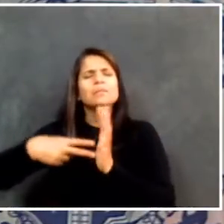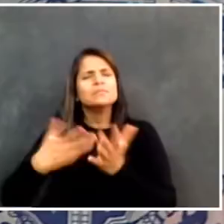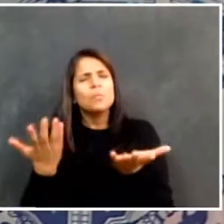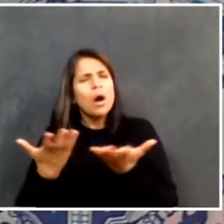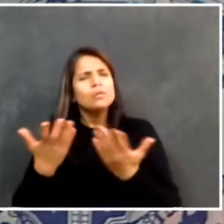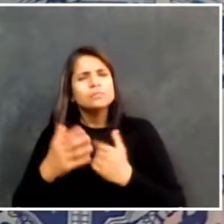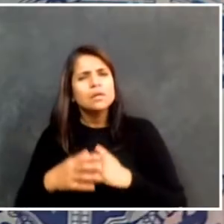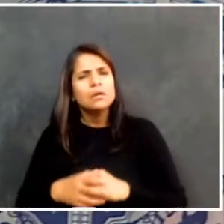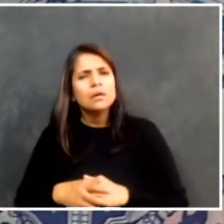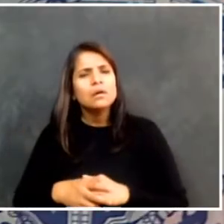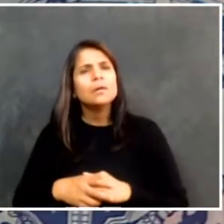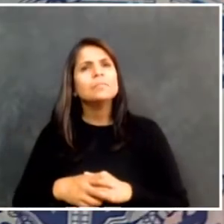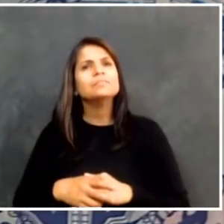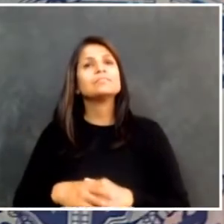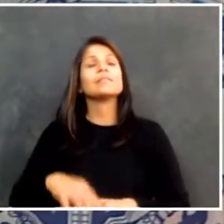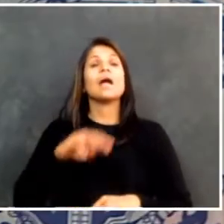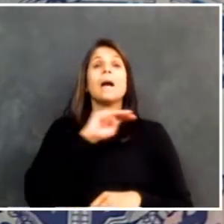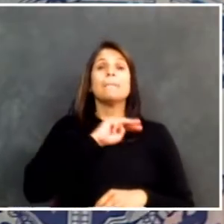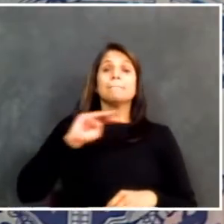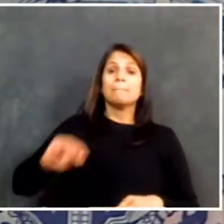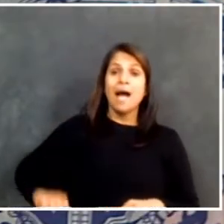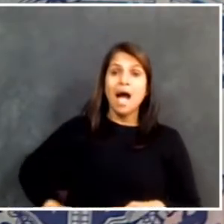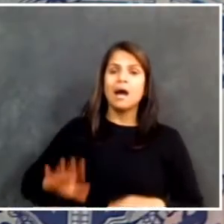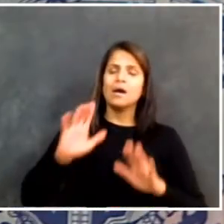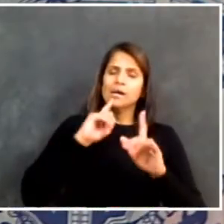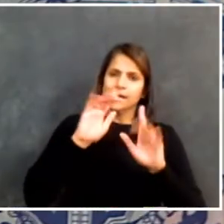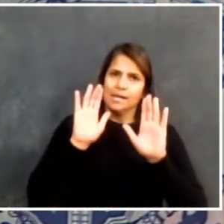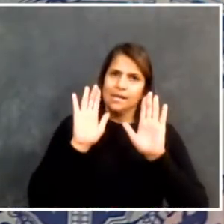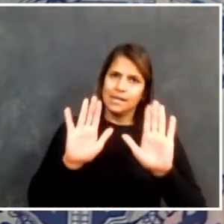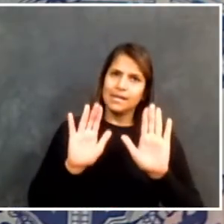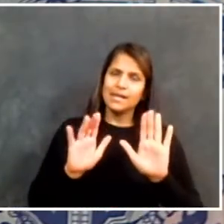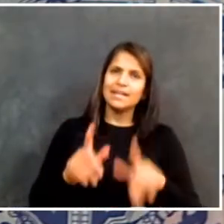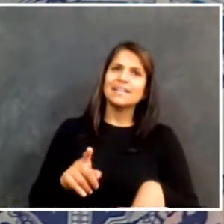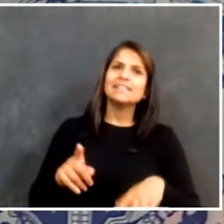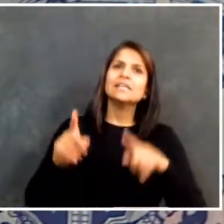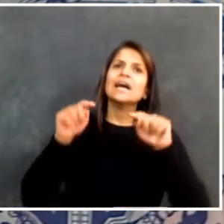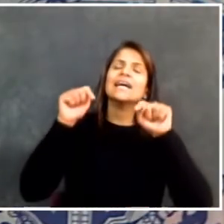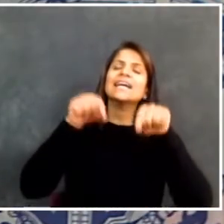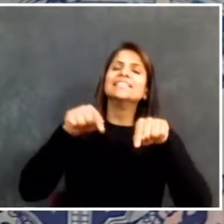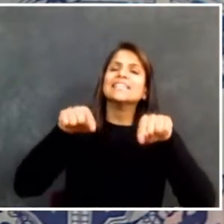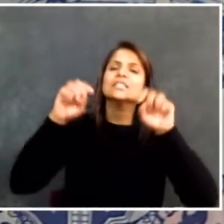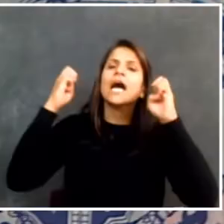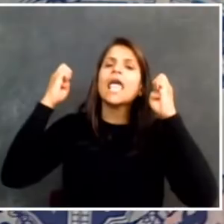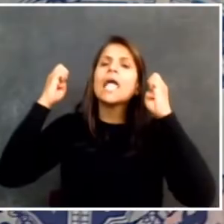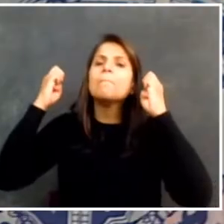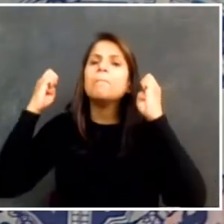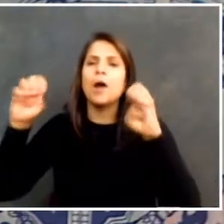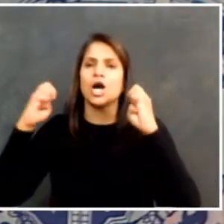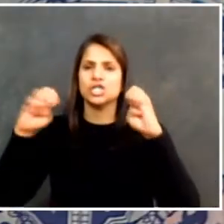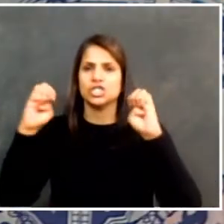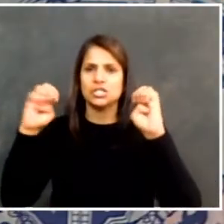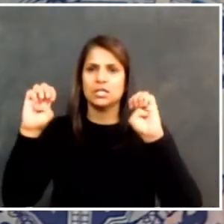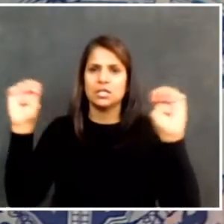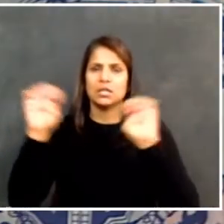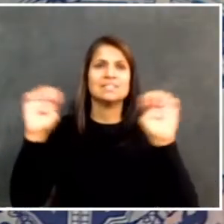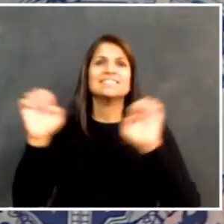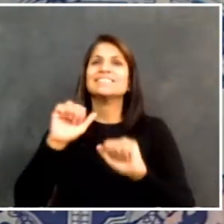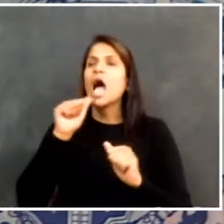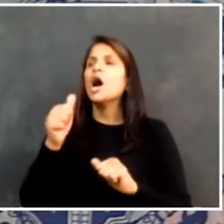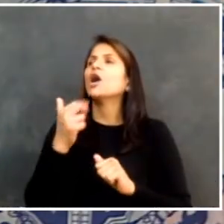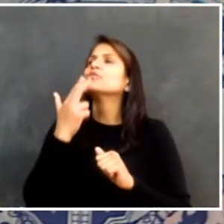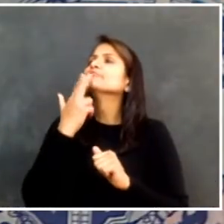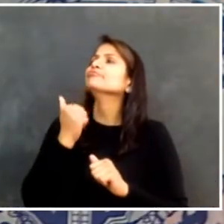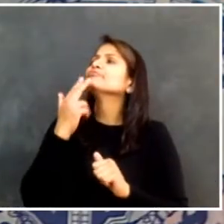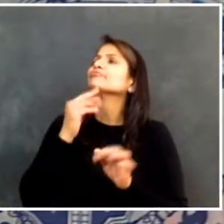remember, and I have had these conversations with Dr. Katz about what Elmhurst experienced in other places, we had people who came